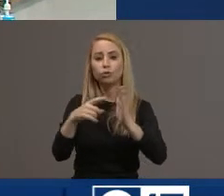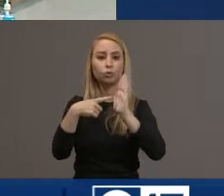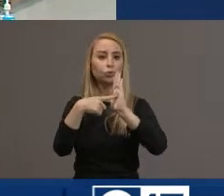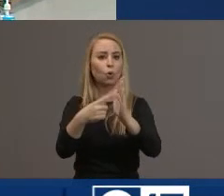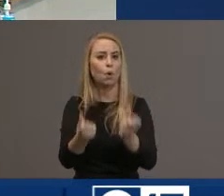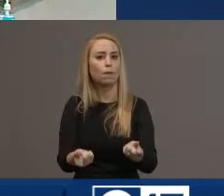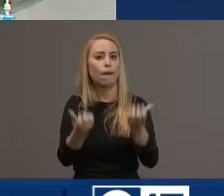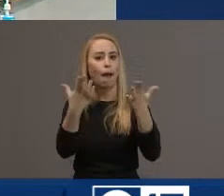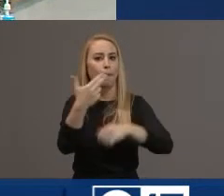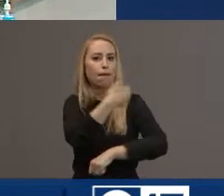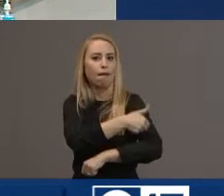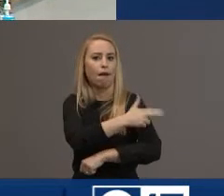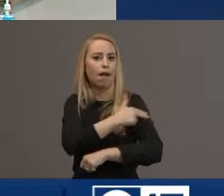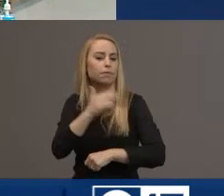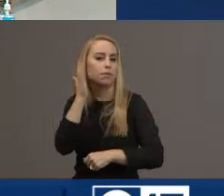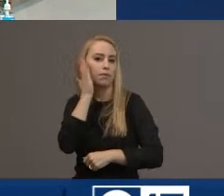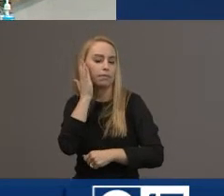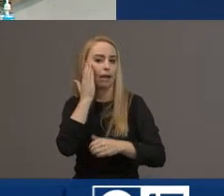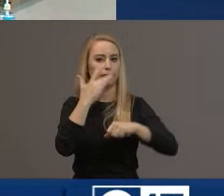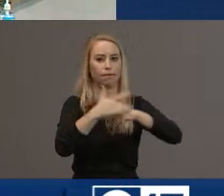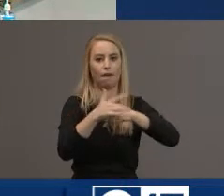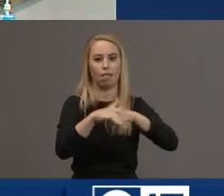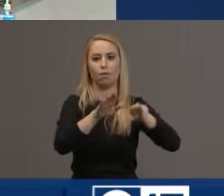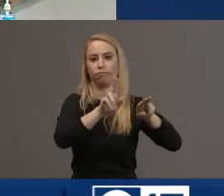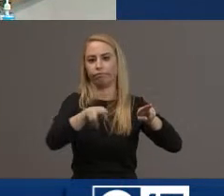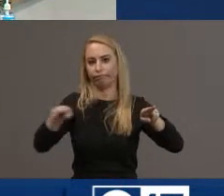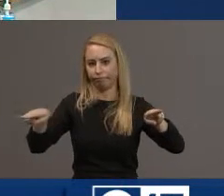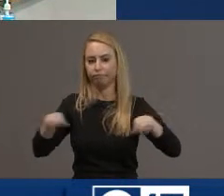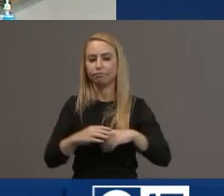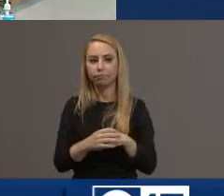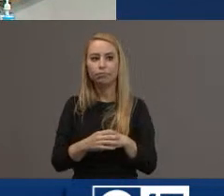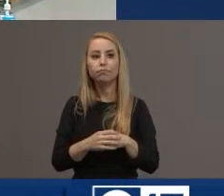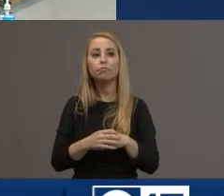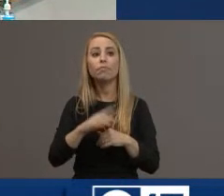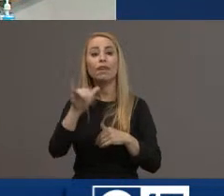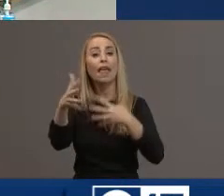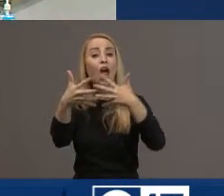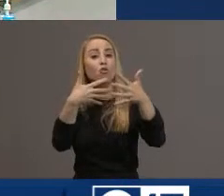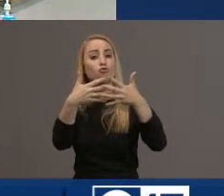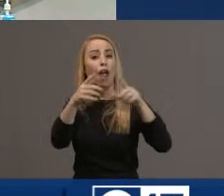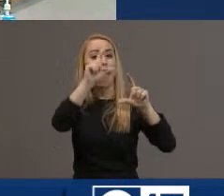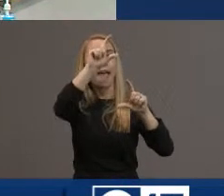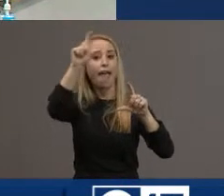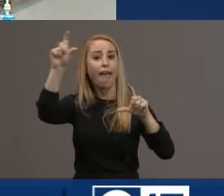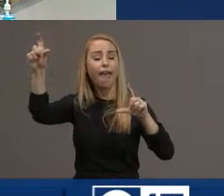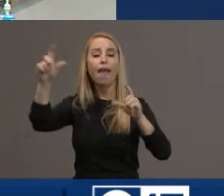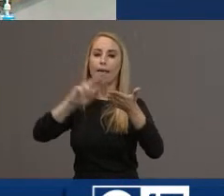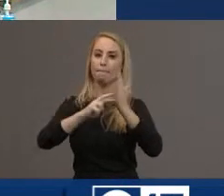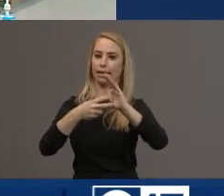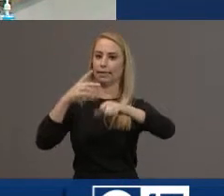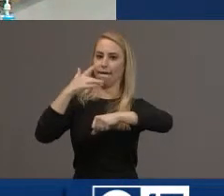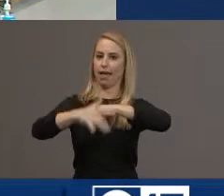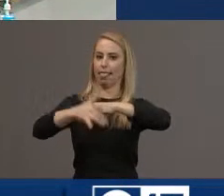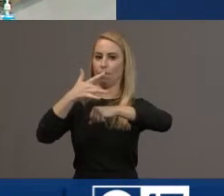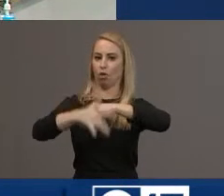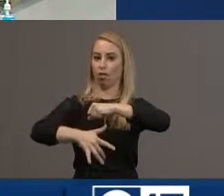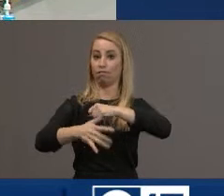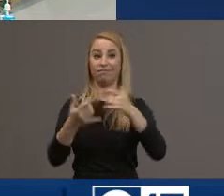beds. Gray represents availability. We have less of it today.